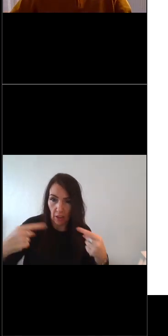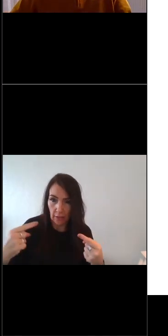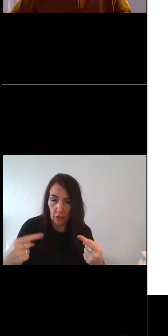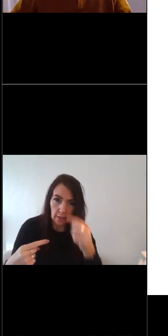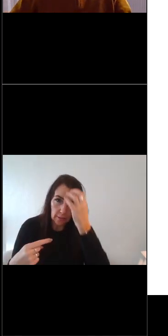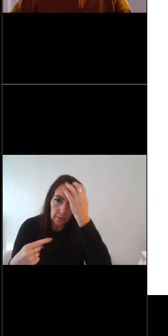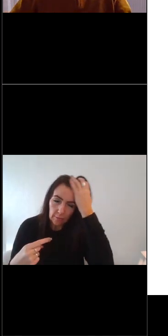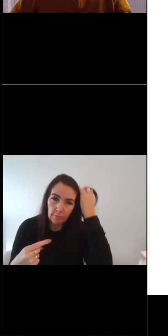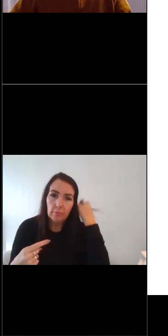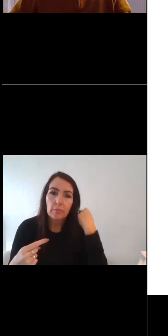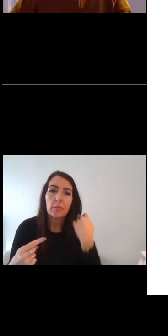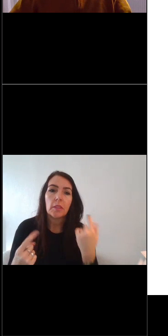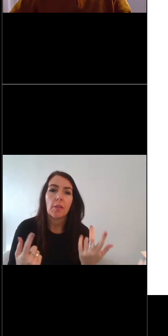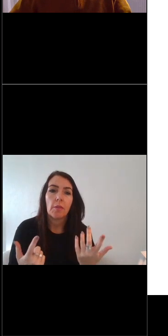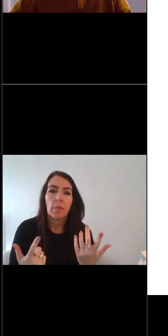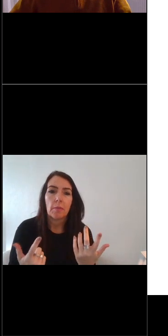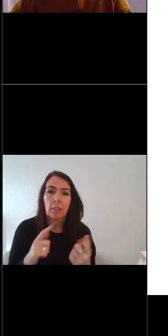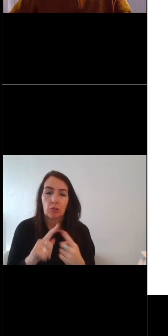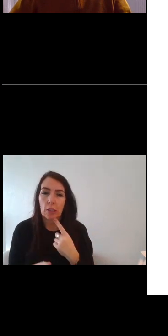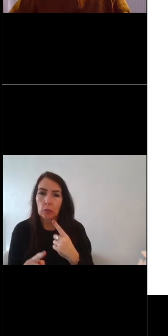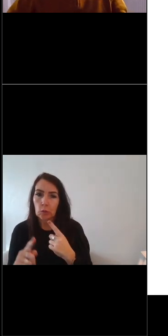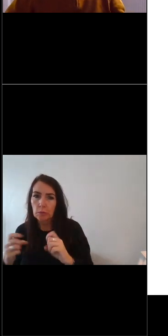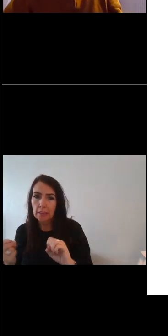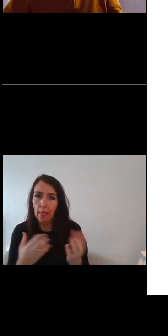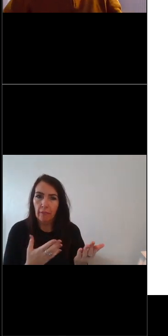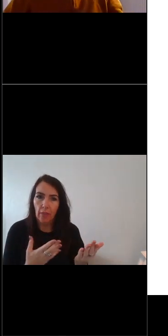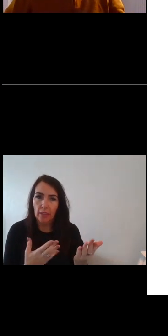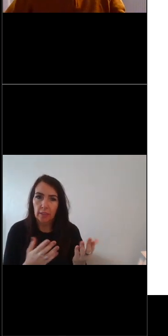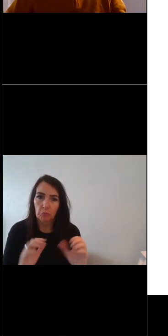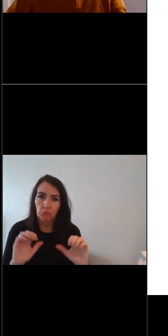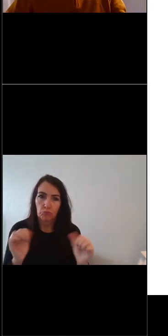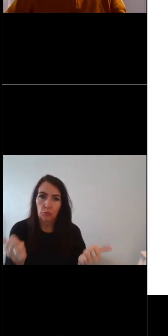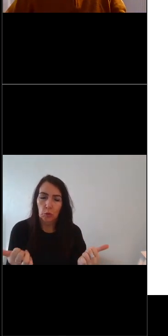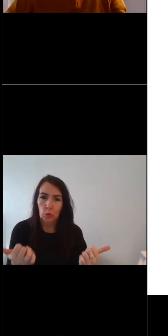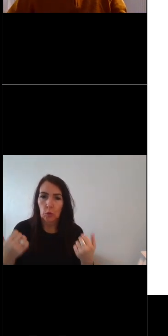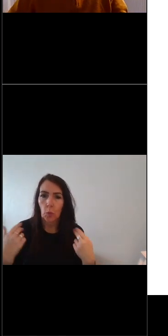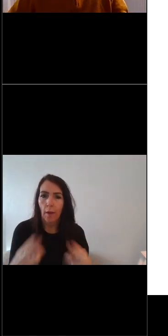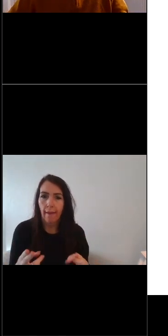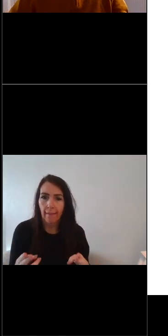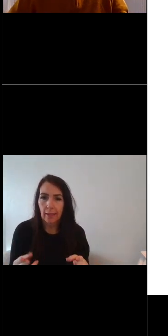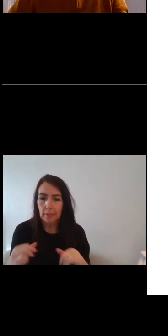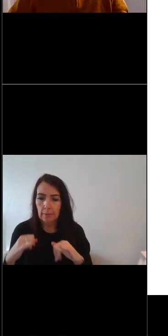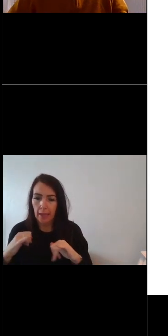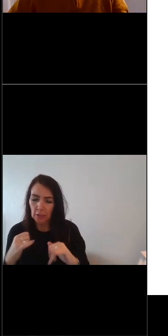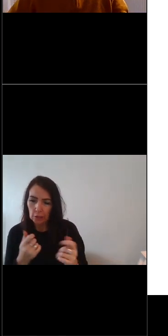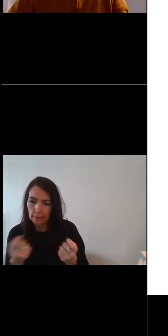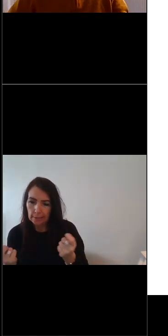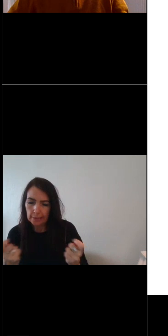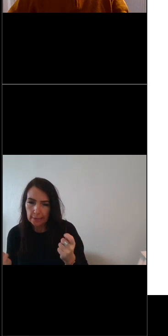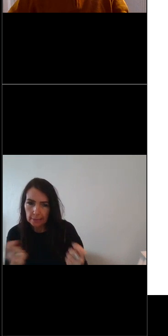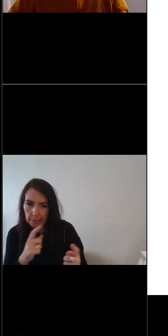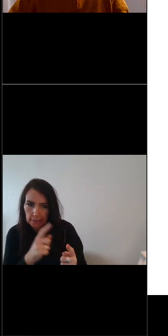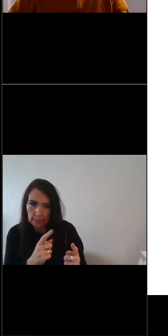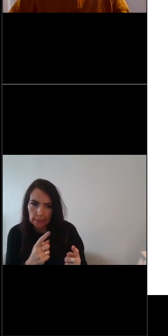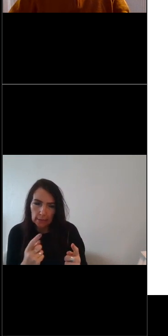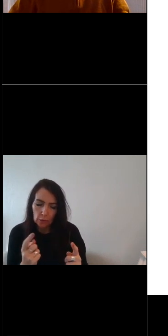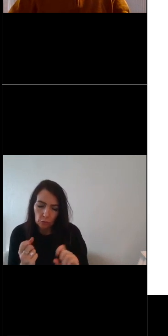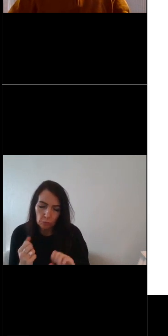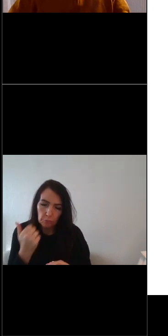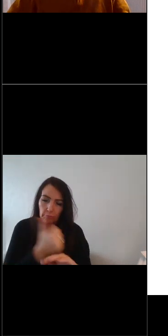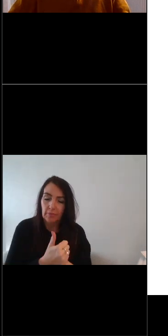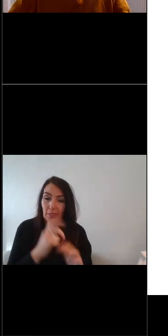like I said earlier, to deliver this in a efficient and service resilient management manner if it's left too late.